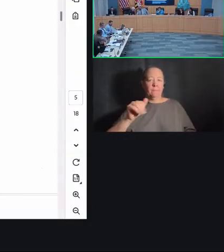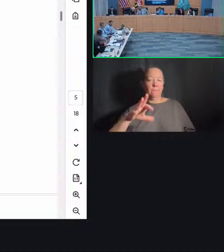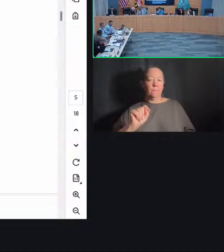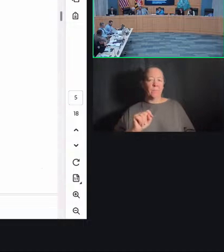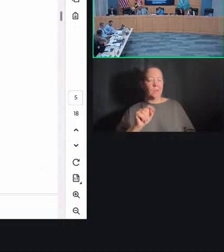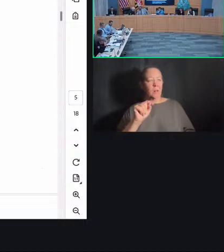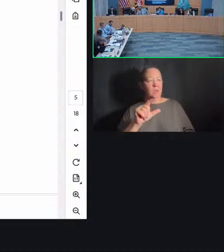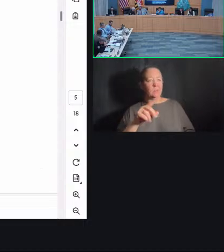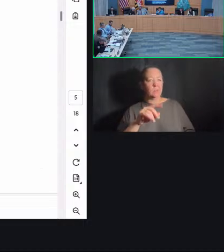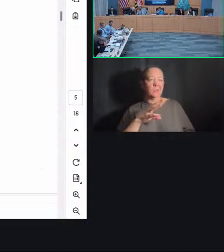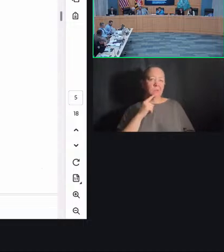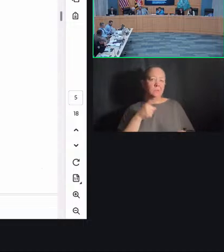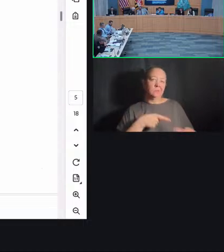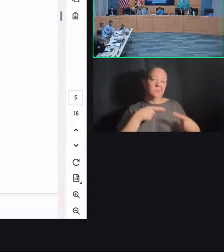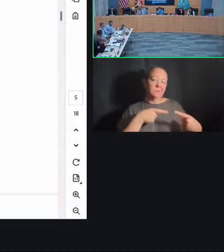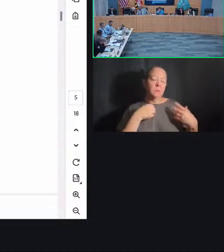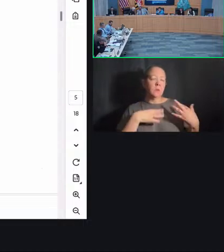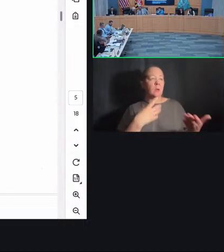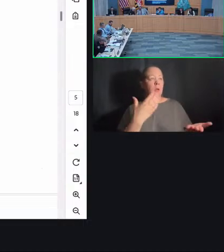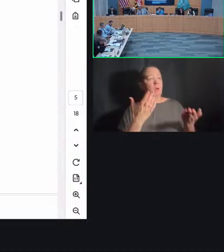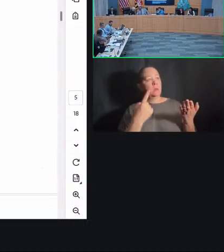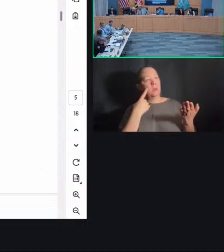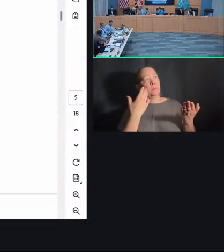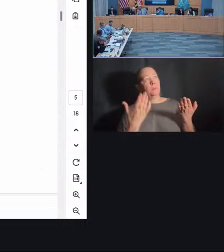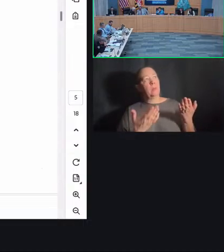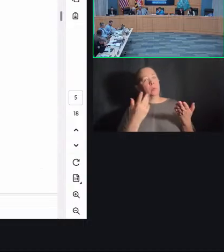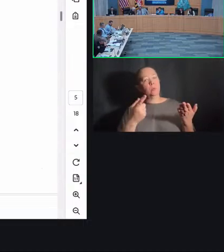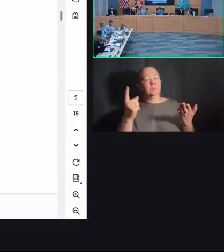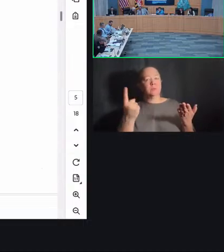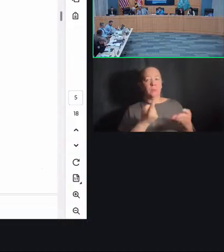maybe there's something better out there, because I think we've had the same format.